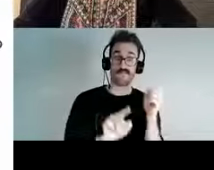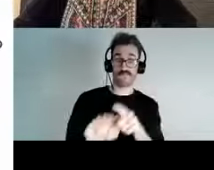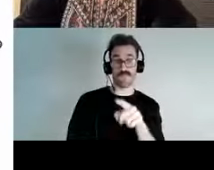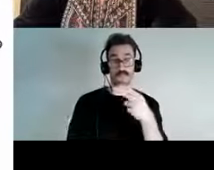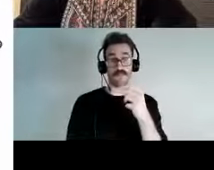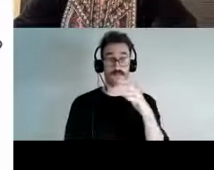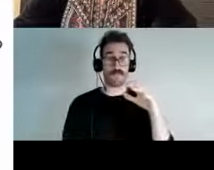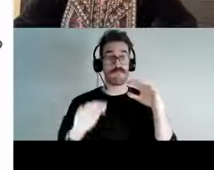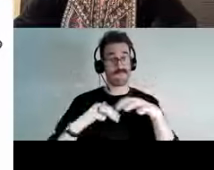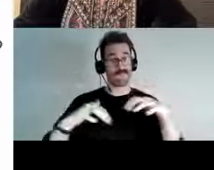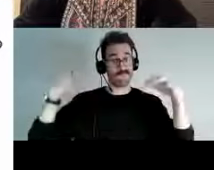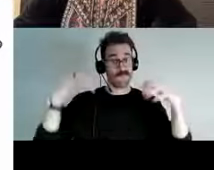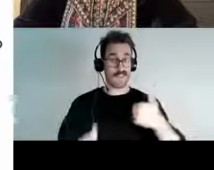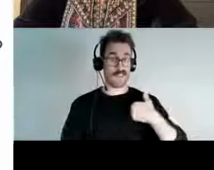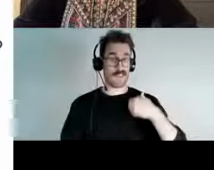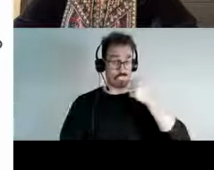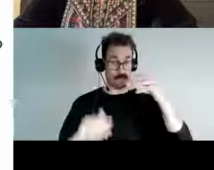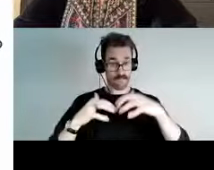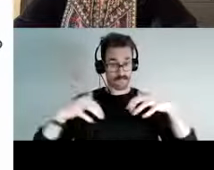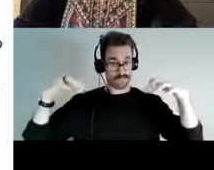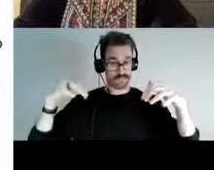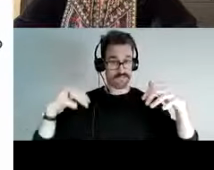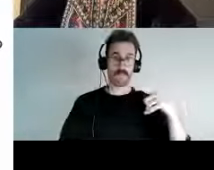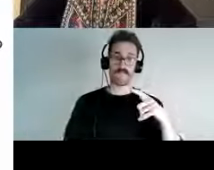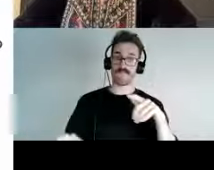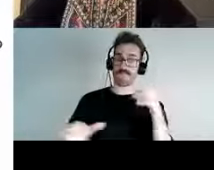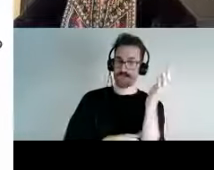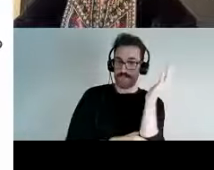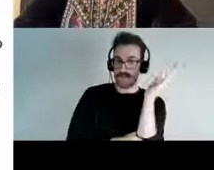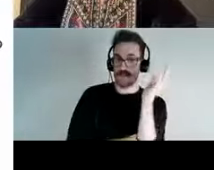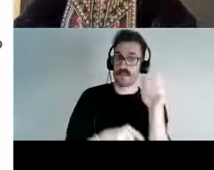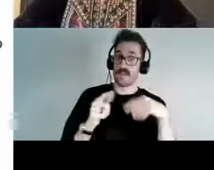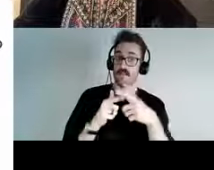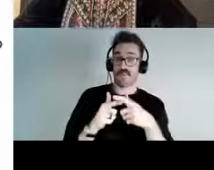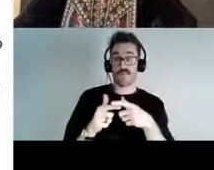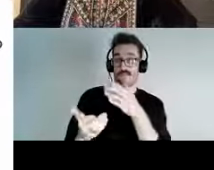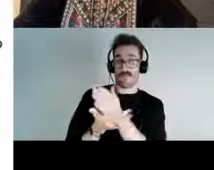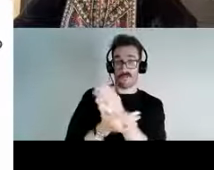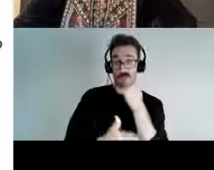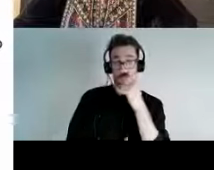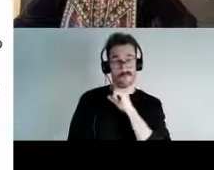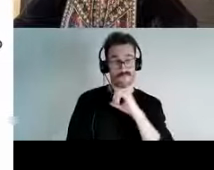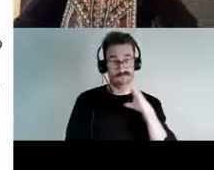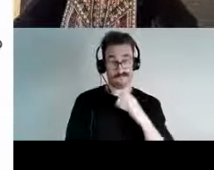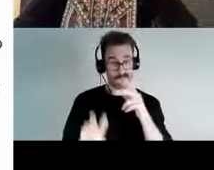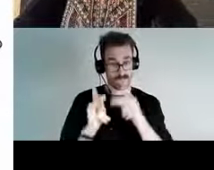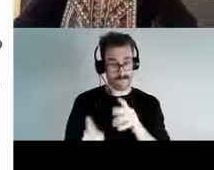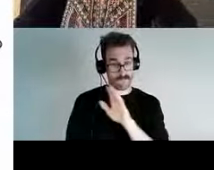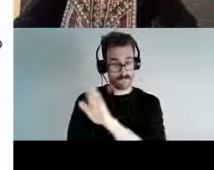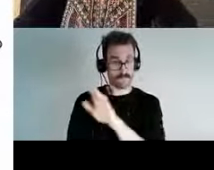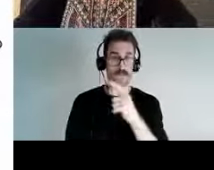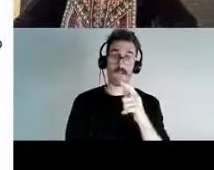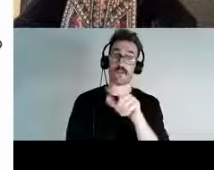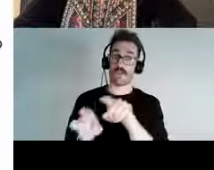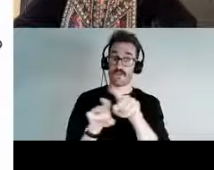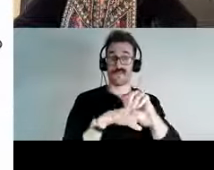Committee on COVID-19, where we called for a convention on the rights of older persons. We also submitted a paper to the